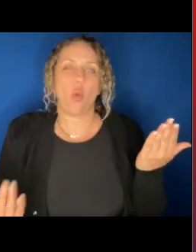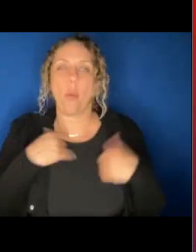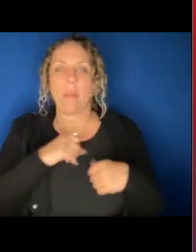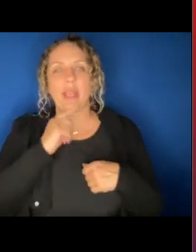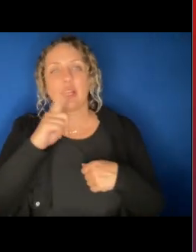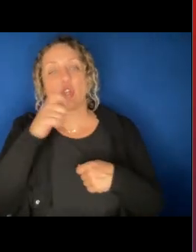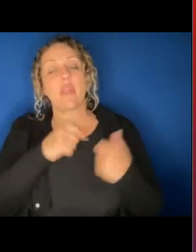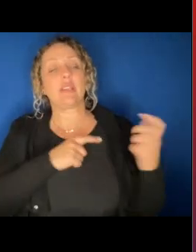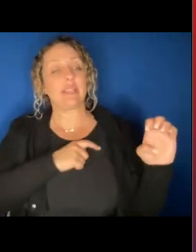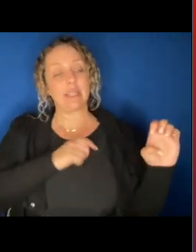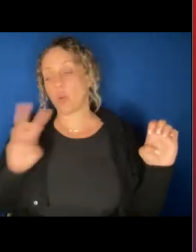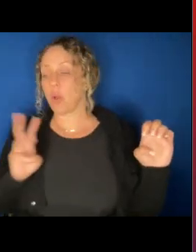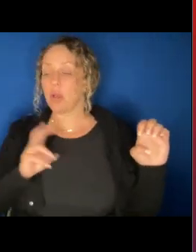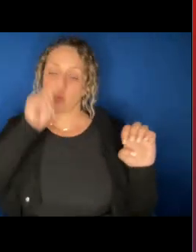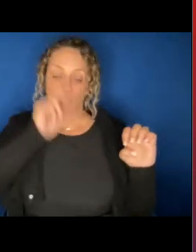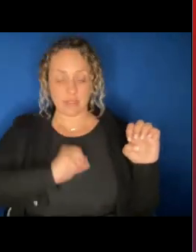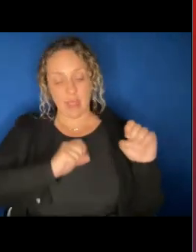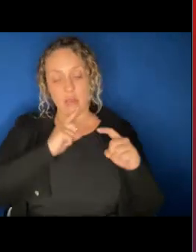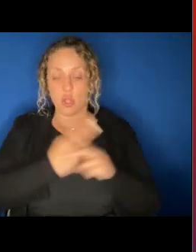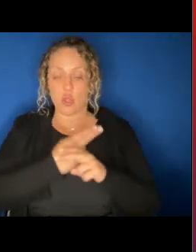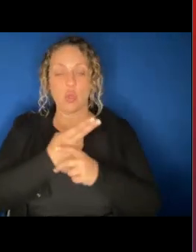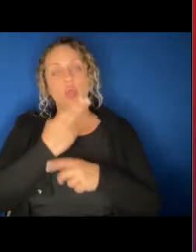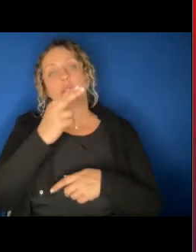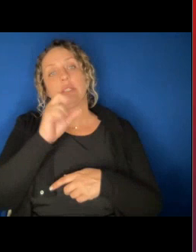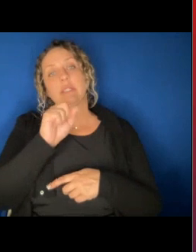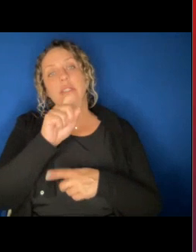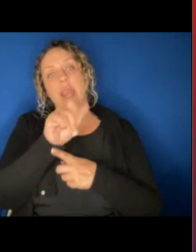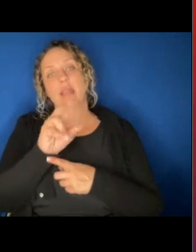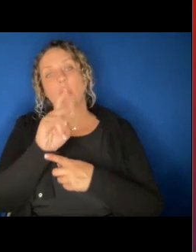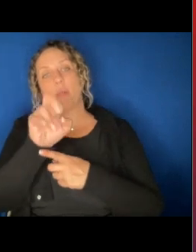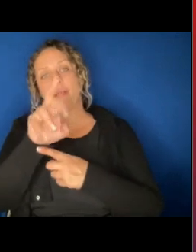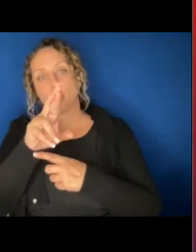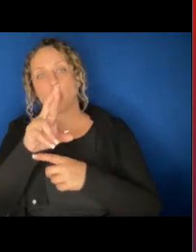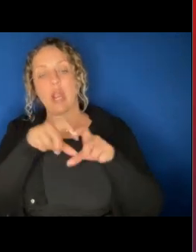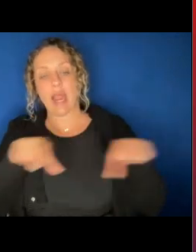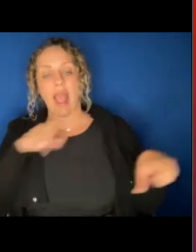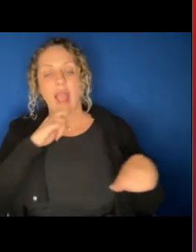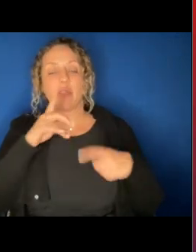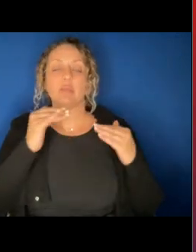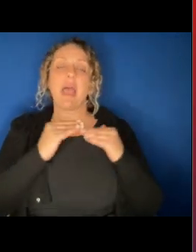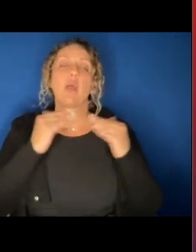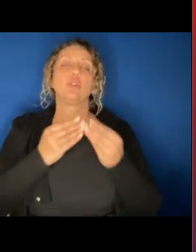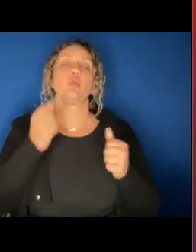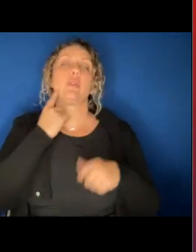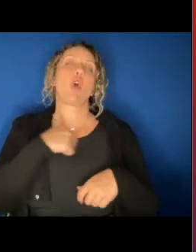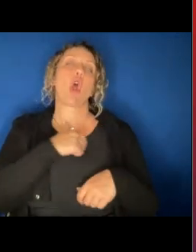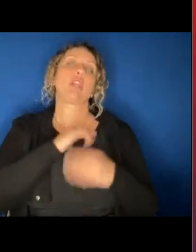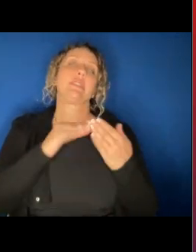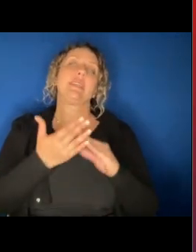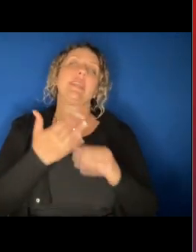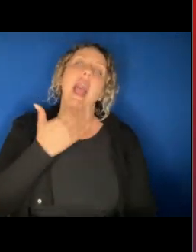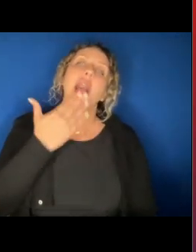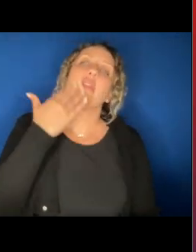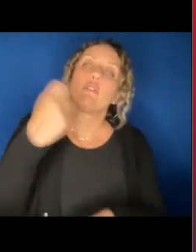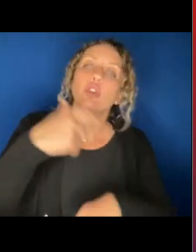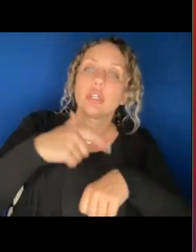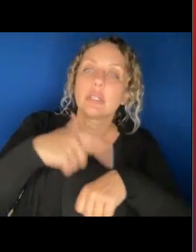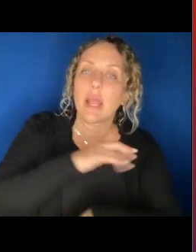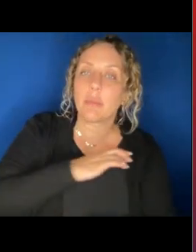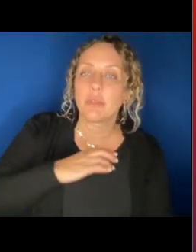there's an east-west, north-south, and using the Stanley Weaver Canal as that divider would be the most equitable solution for our city. I thank you for your time,